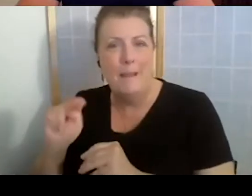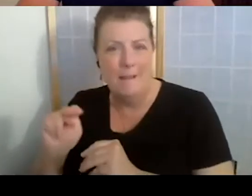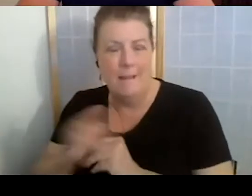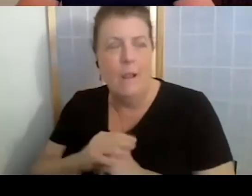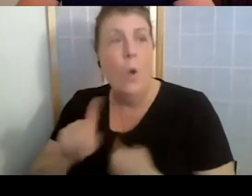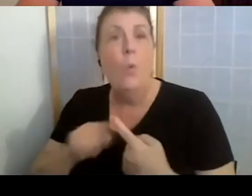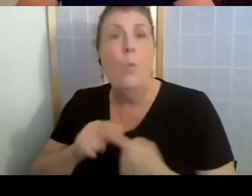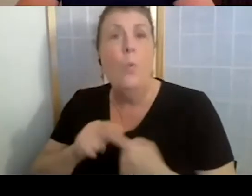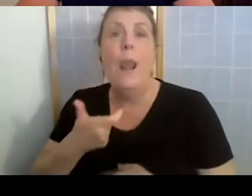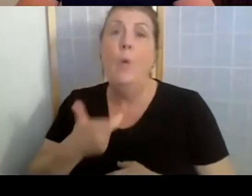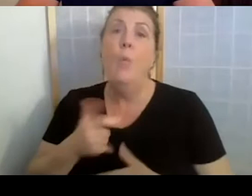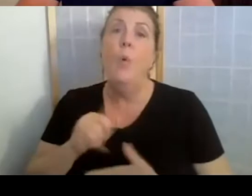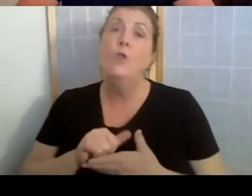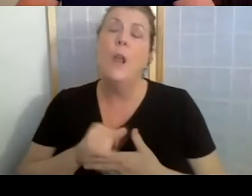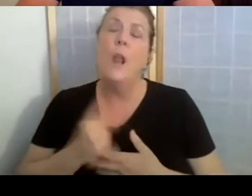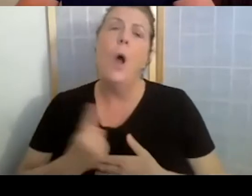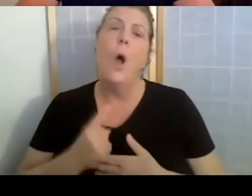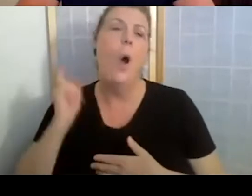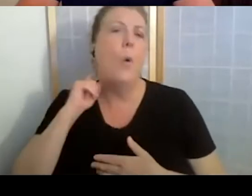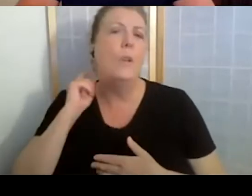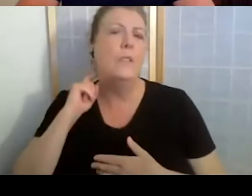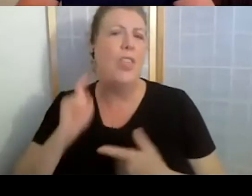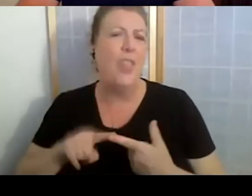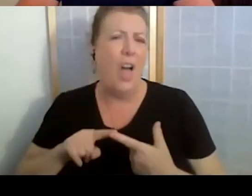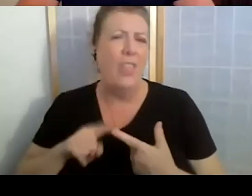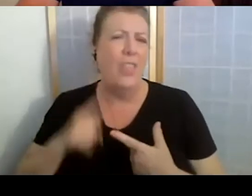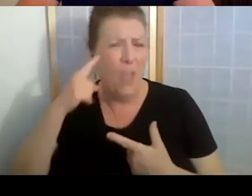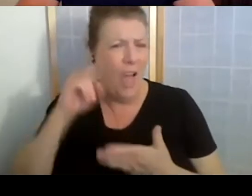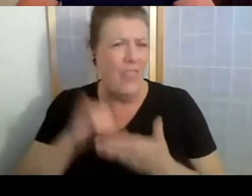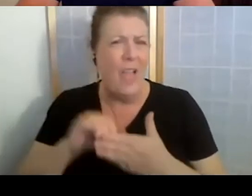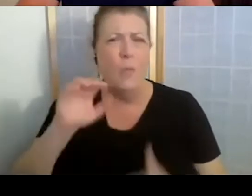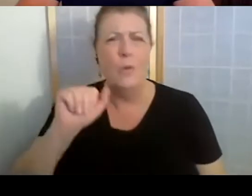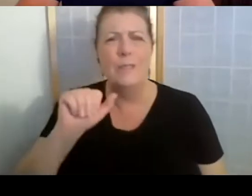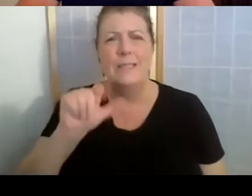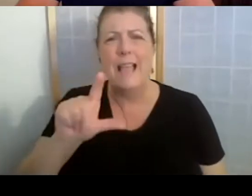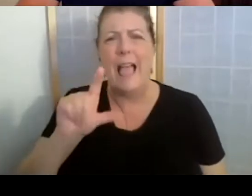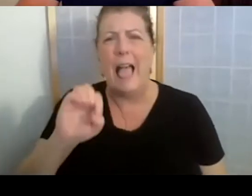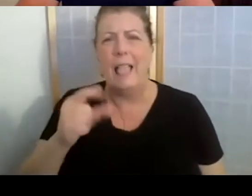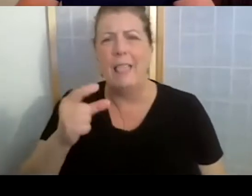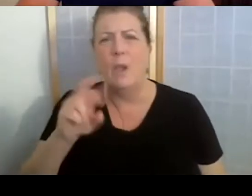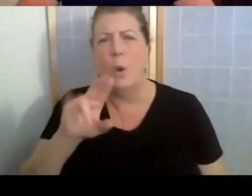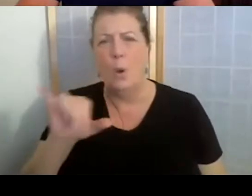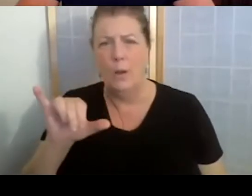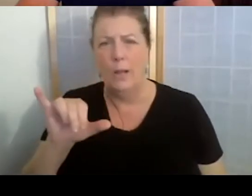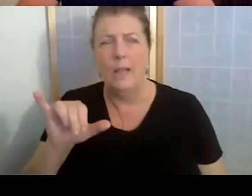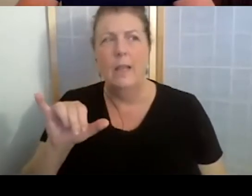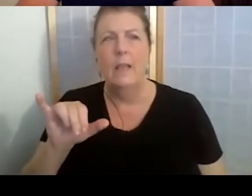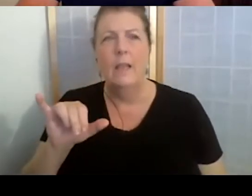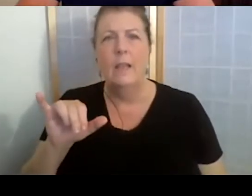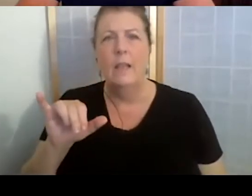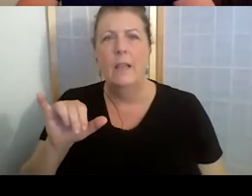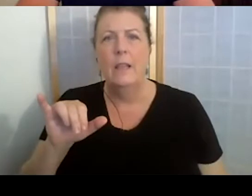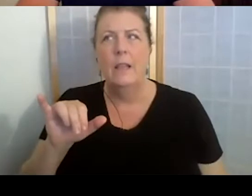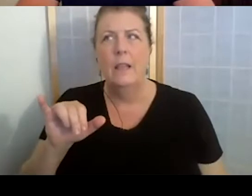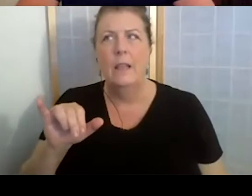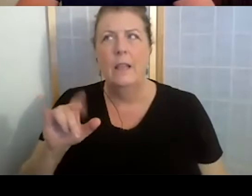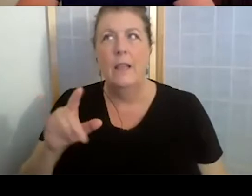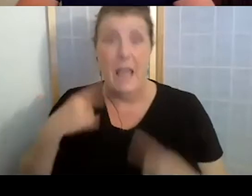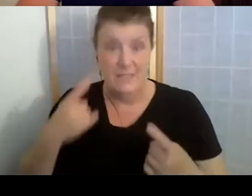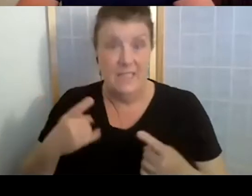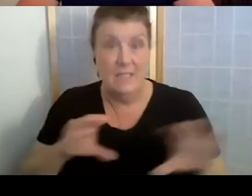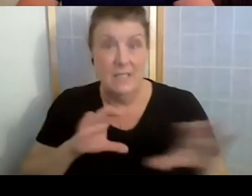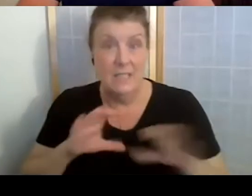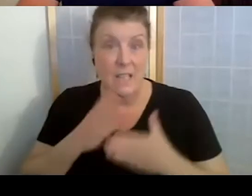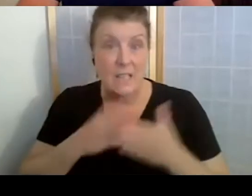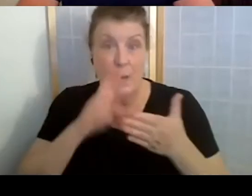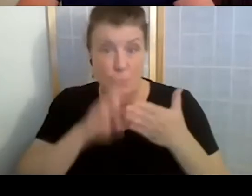know, I always thought that the X-Men was allegory, that the X-Men felt very much to me, and I've since gone and done some research about this,